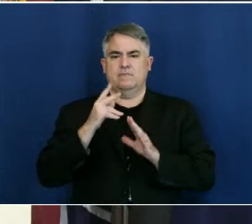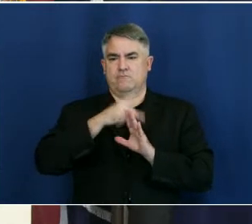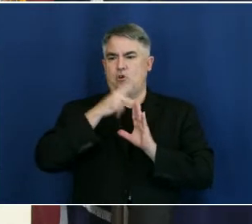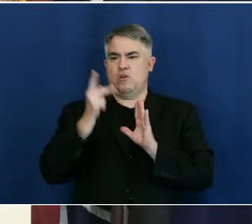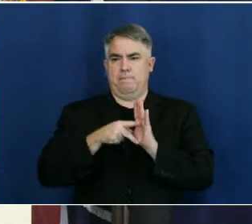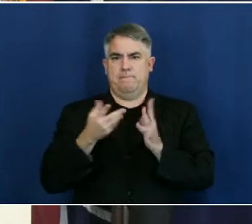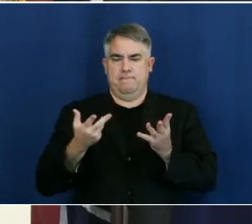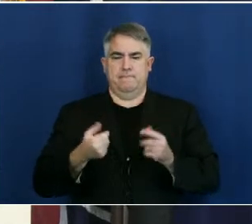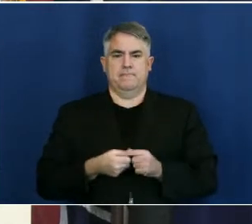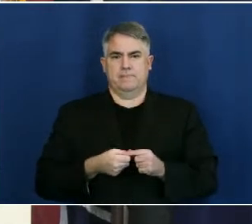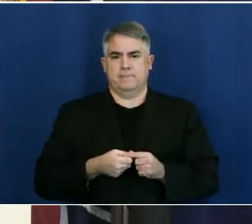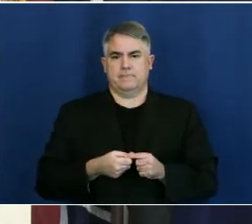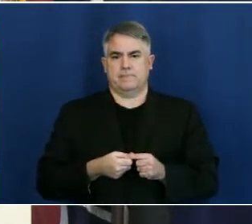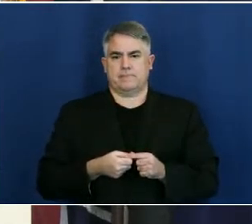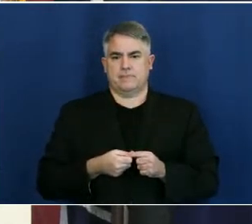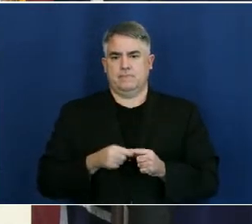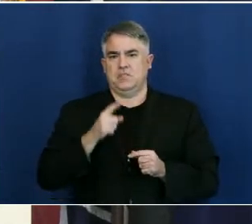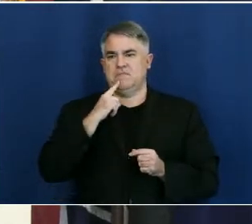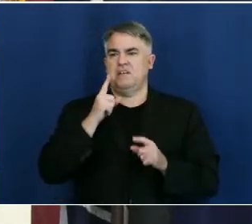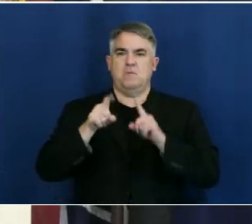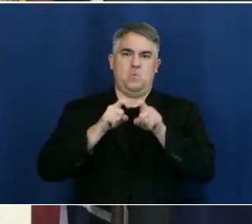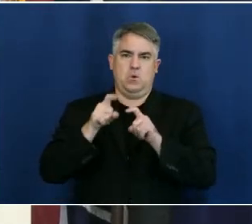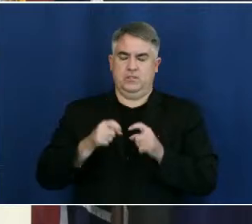help there, and then we'll get to your questions.